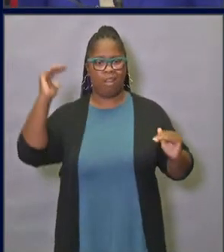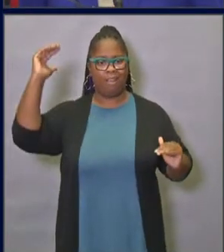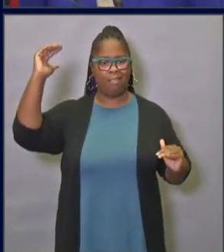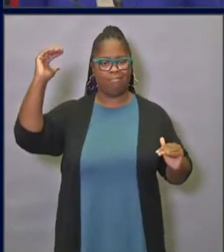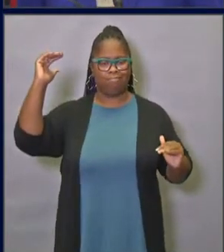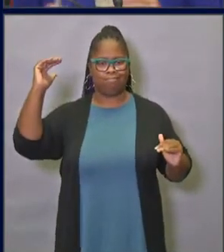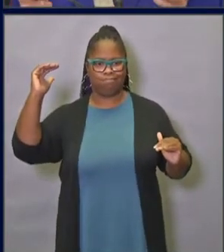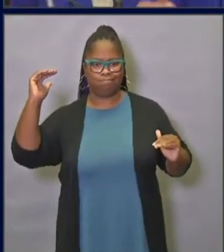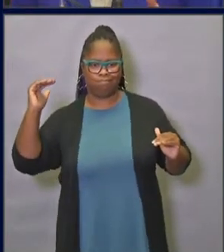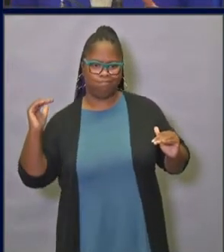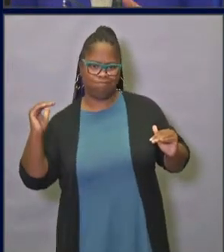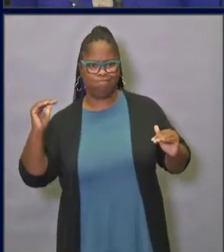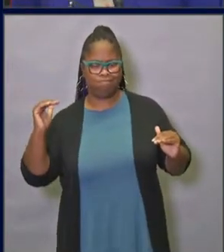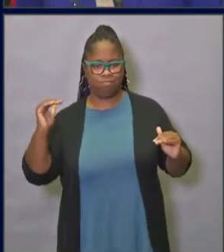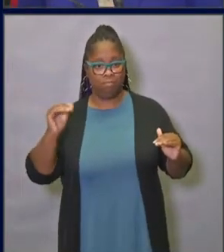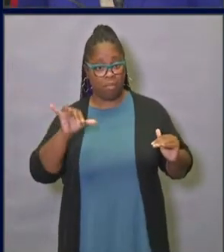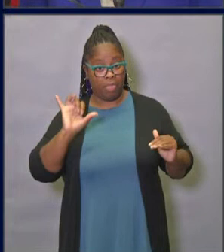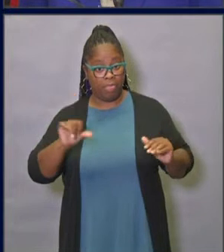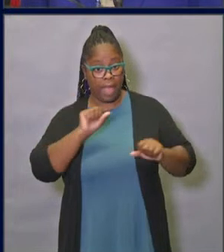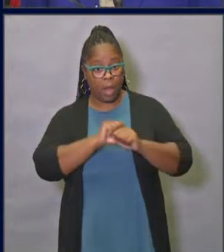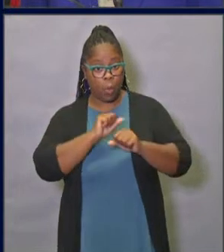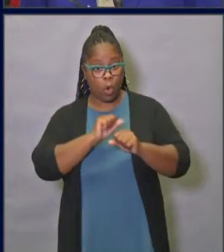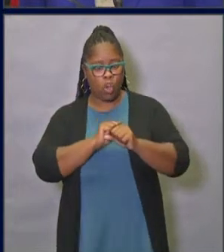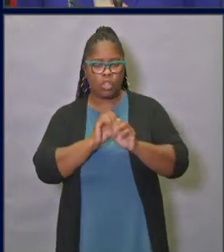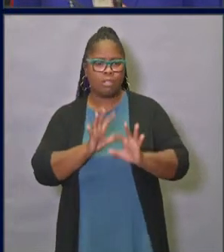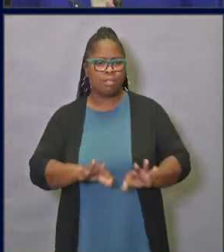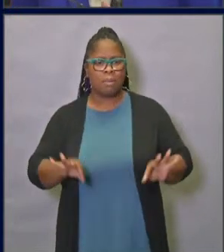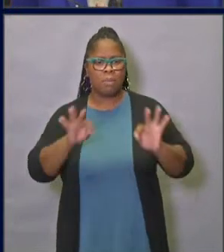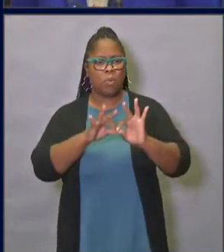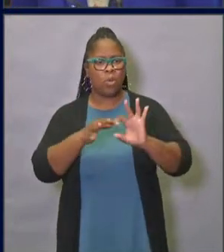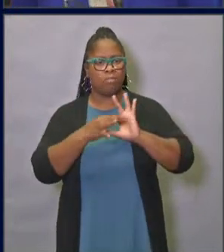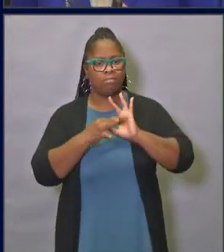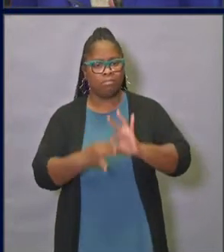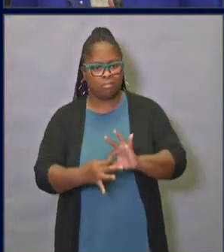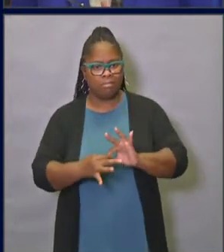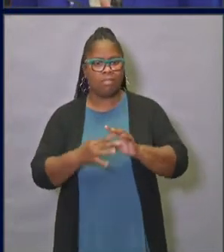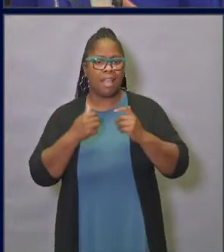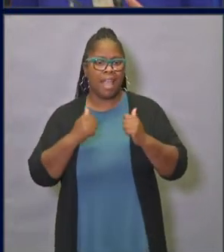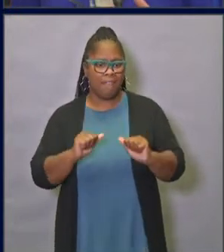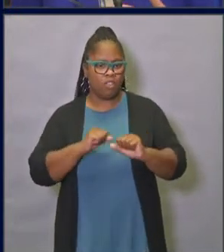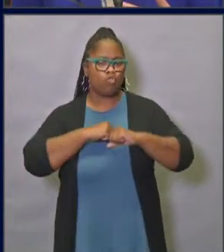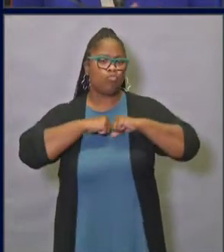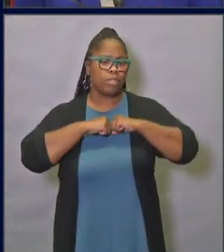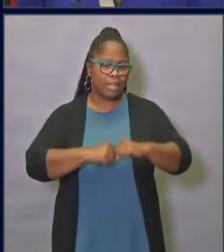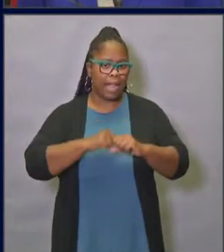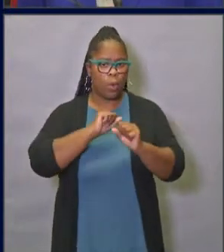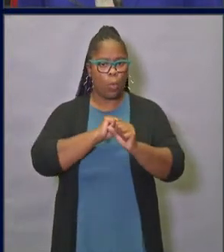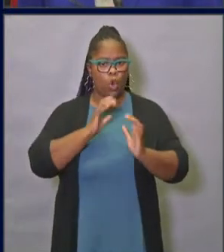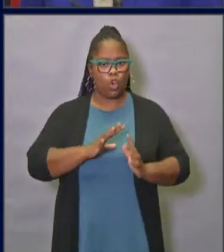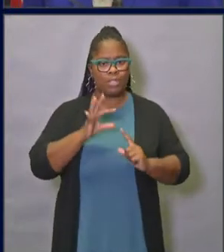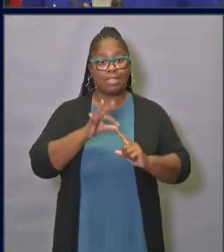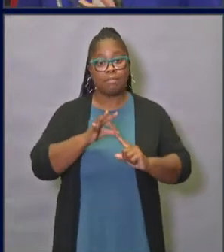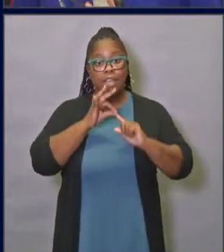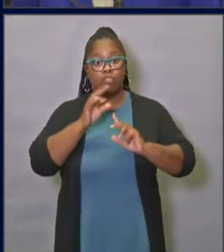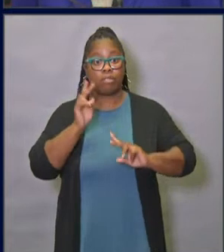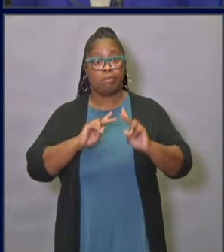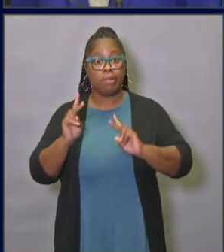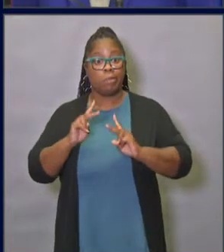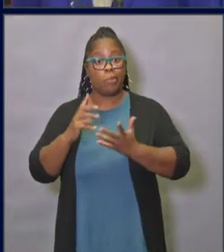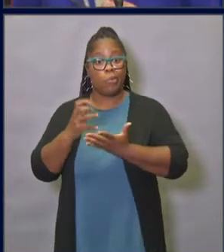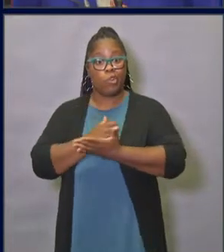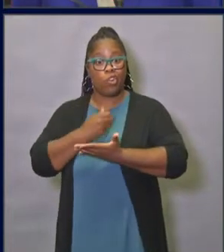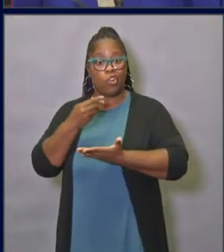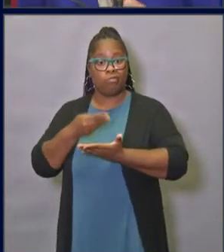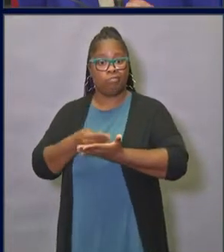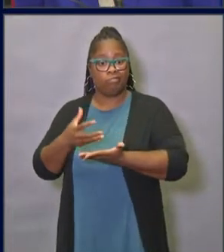remains, importantly, anchored in efforts to protect workers, particularly low-wage workers, who may,